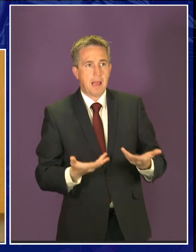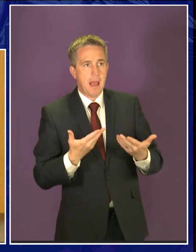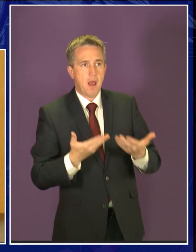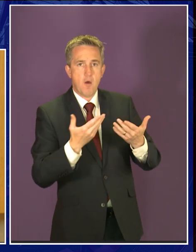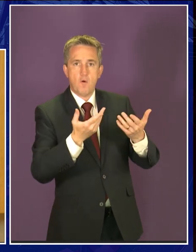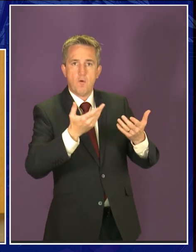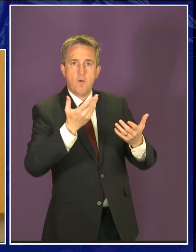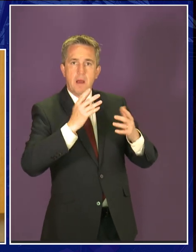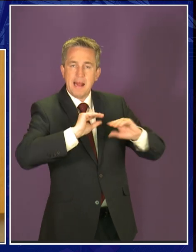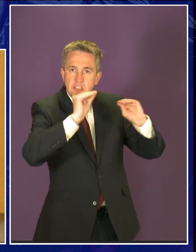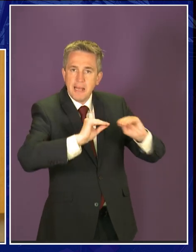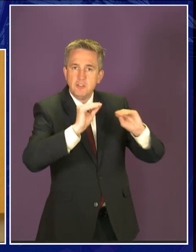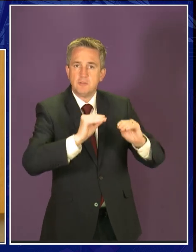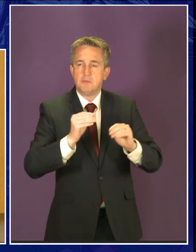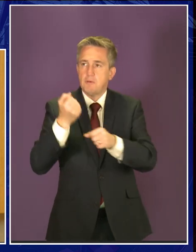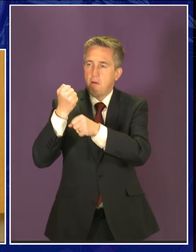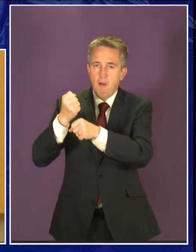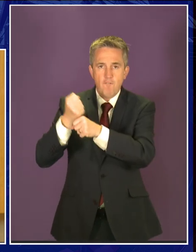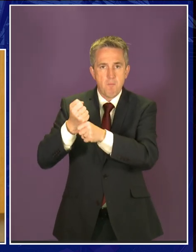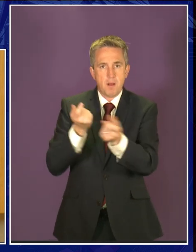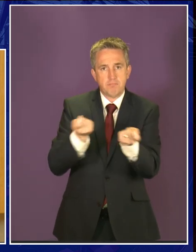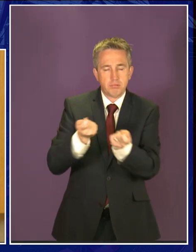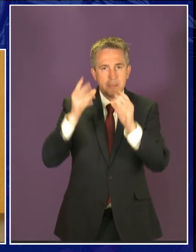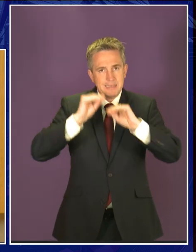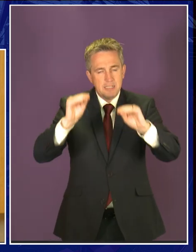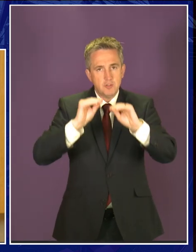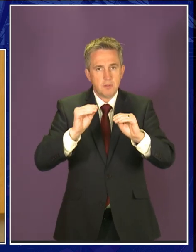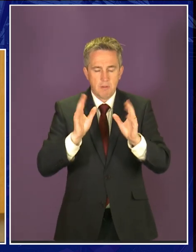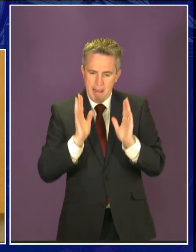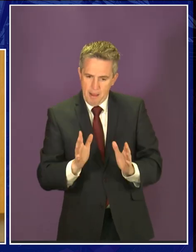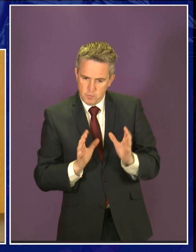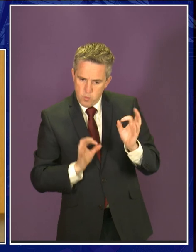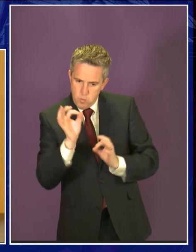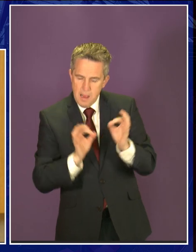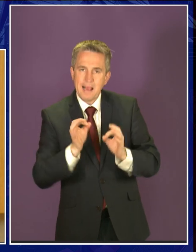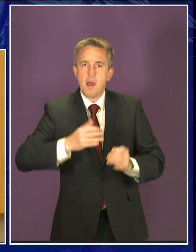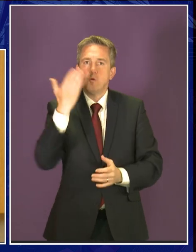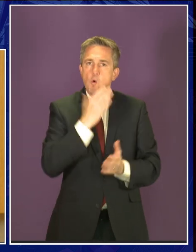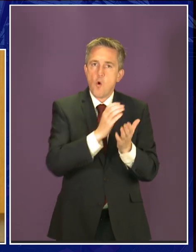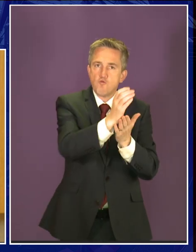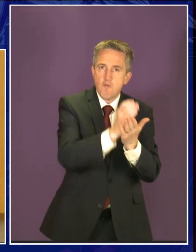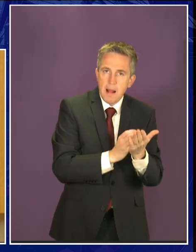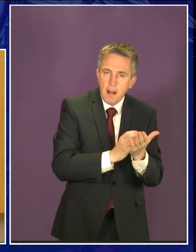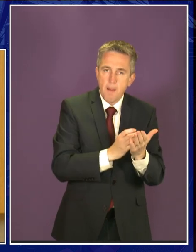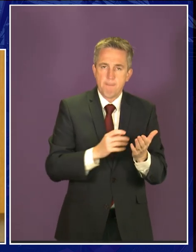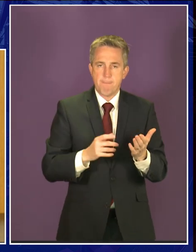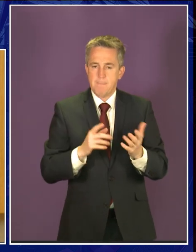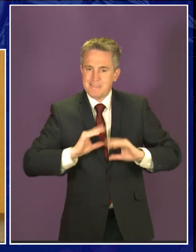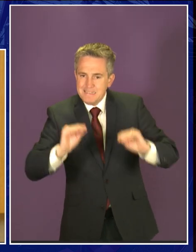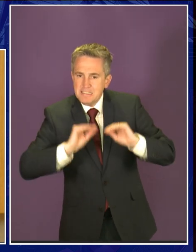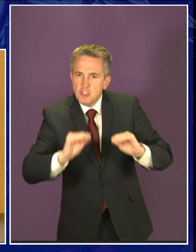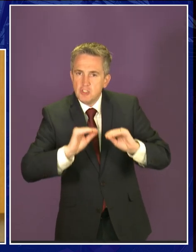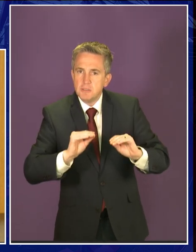and policymakers who are often faced with making difficult decisions about school curriculum and activities, especially at times of